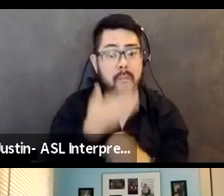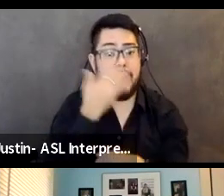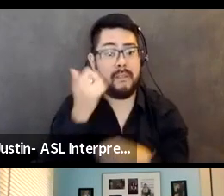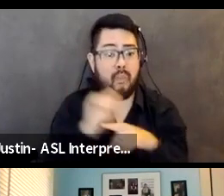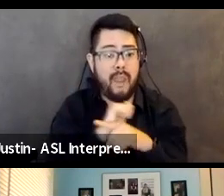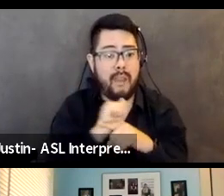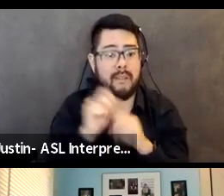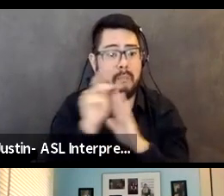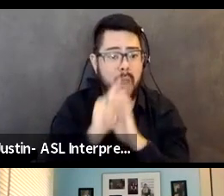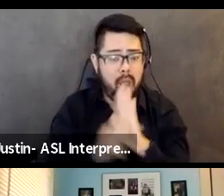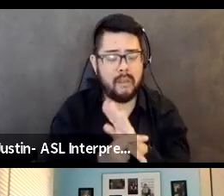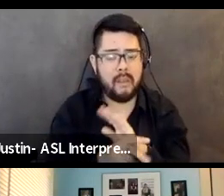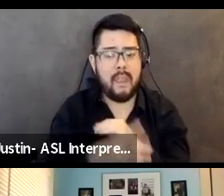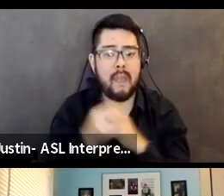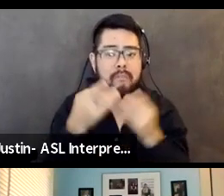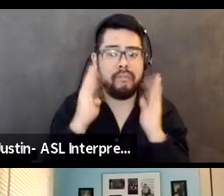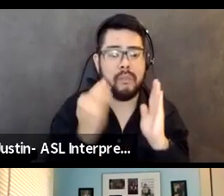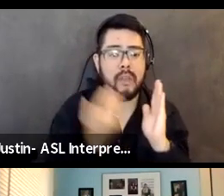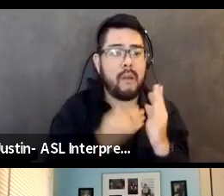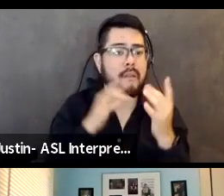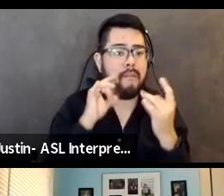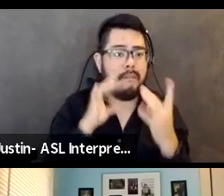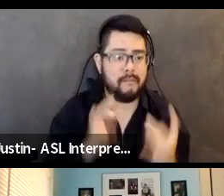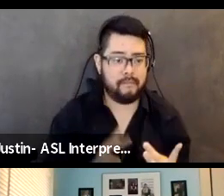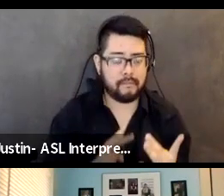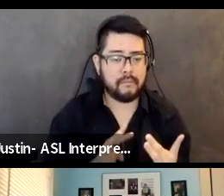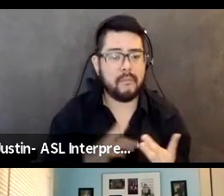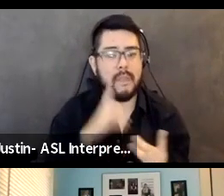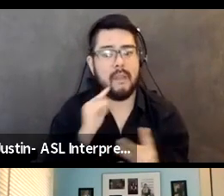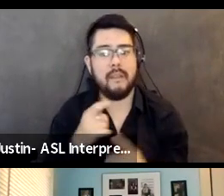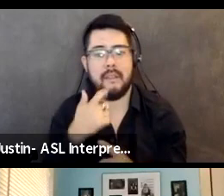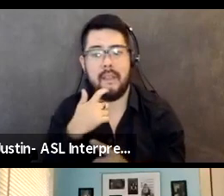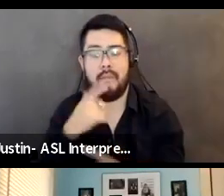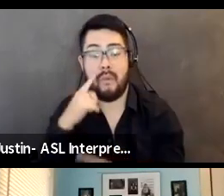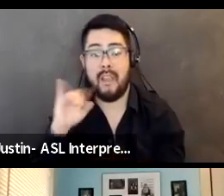students and to vote no to this iga